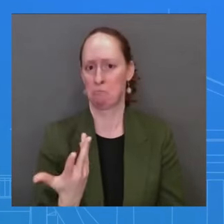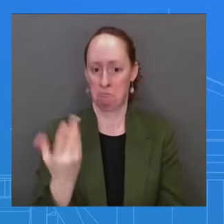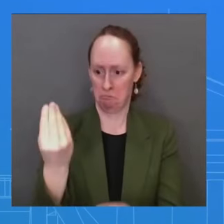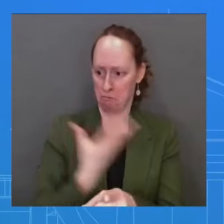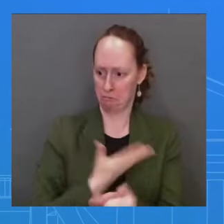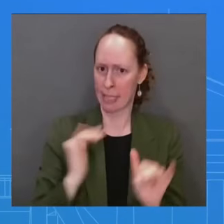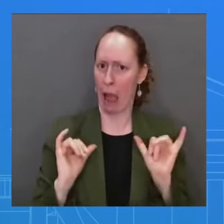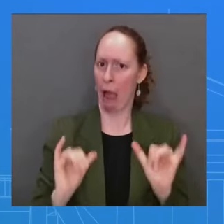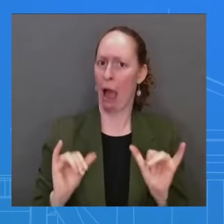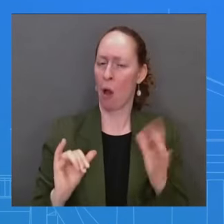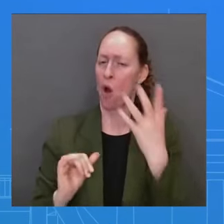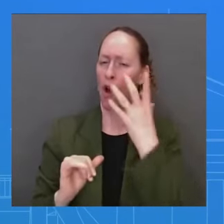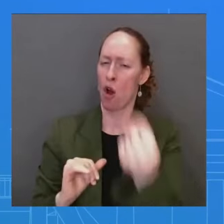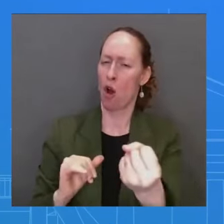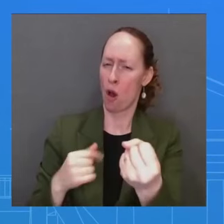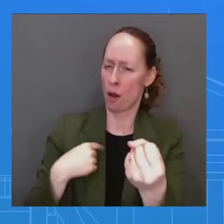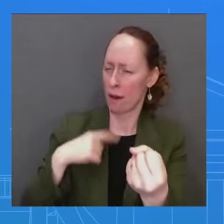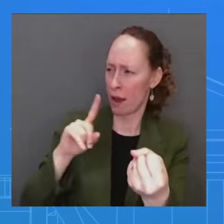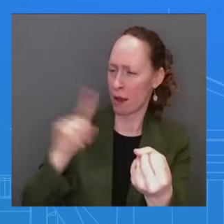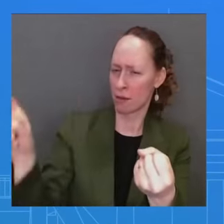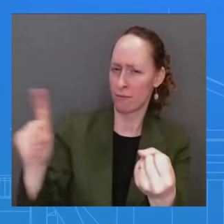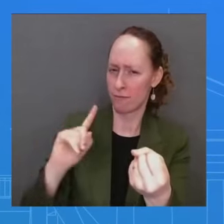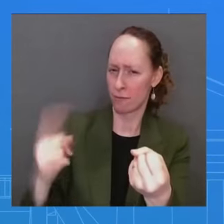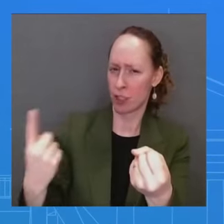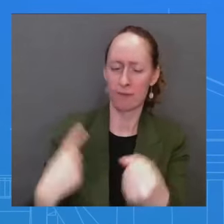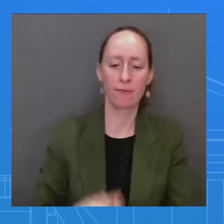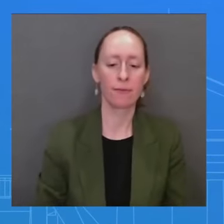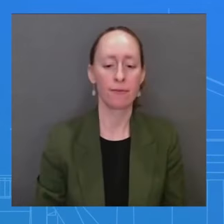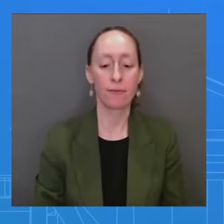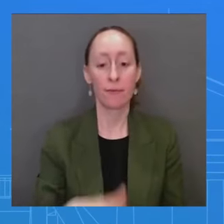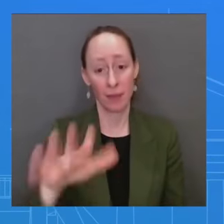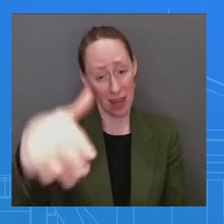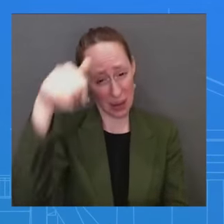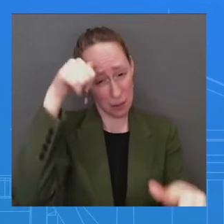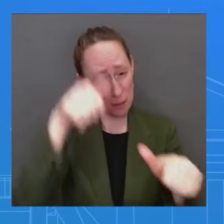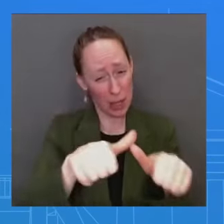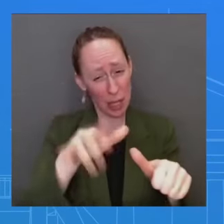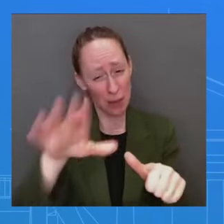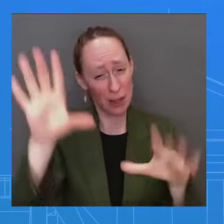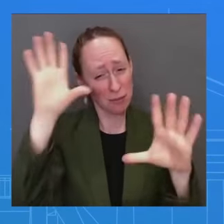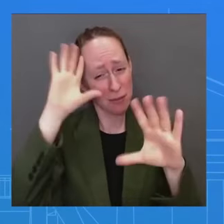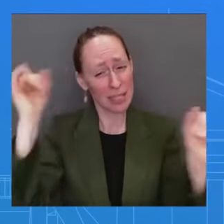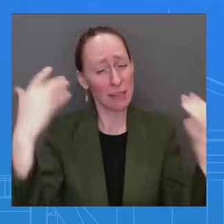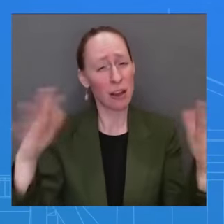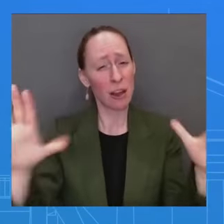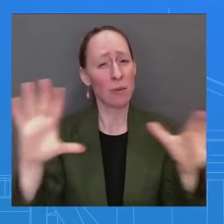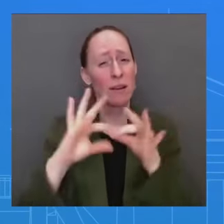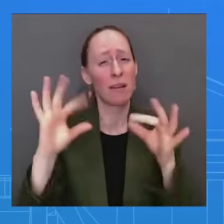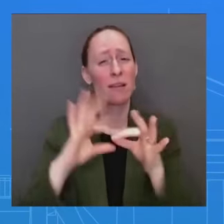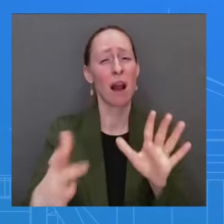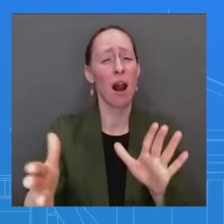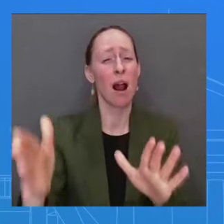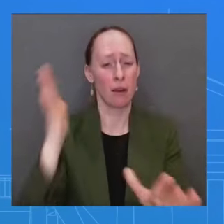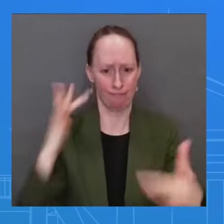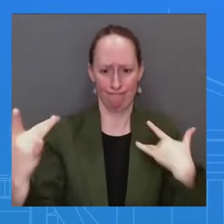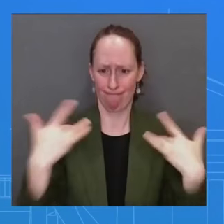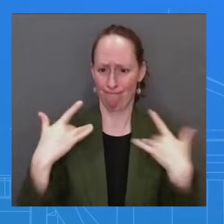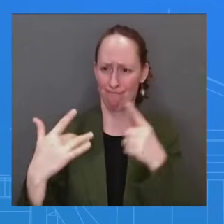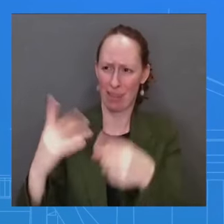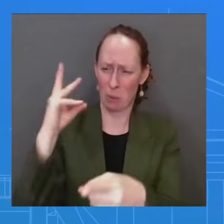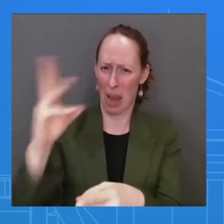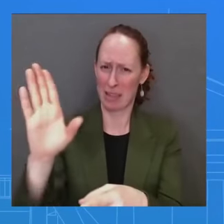spoken, I mean, from an early time, I mean, really early on, about his concerns about violence in the West Bank and that being perpetrated largely